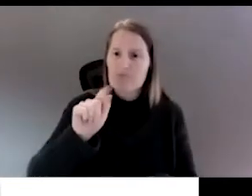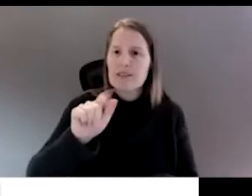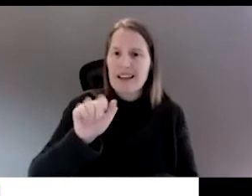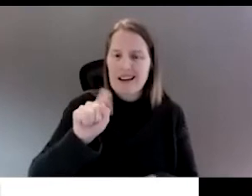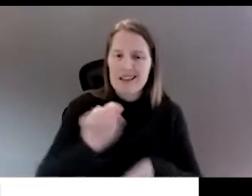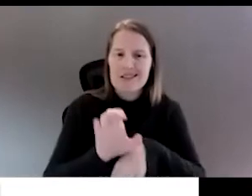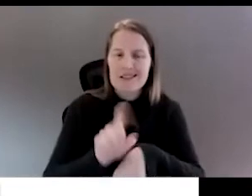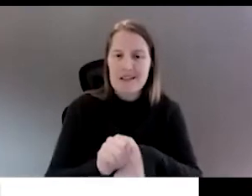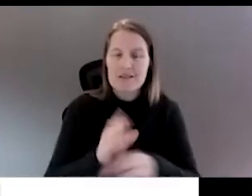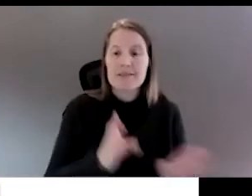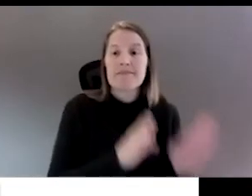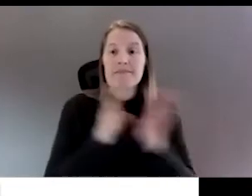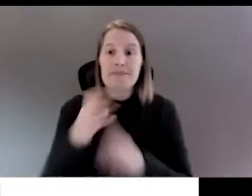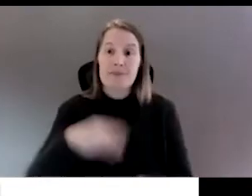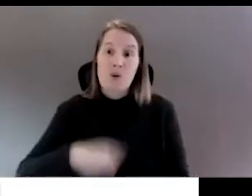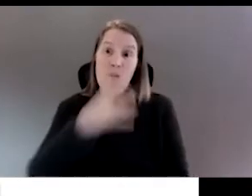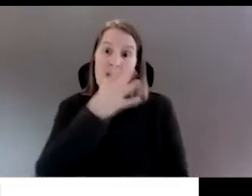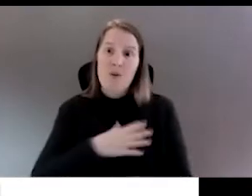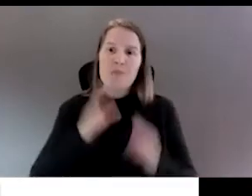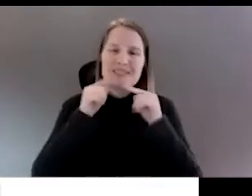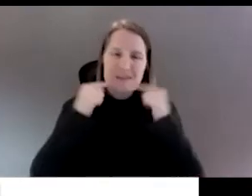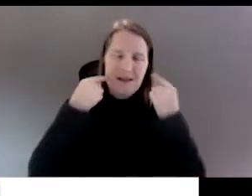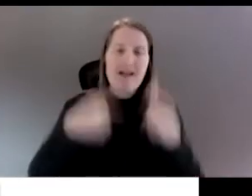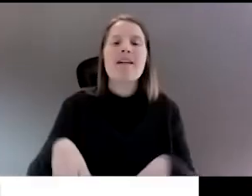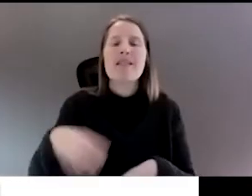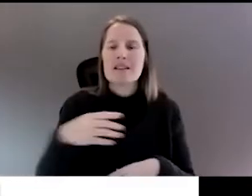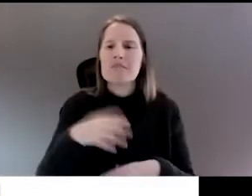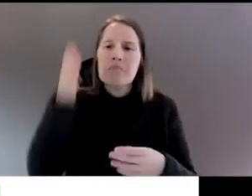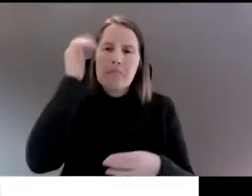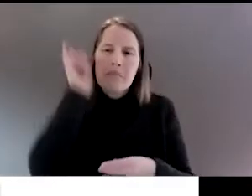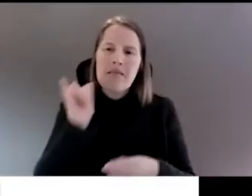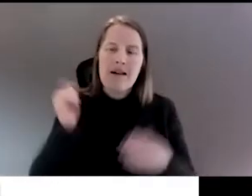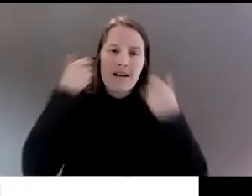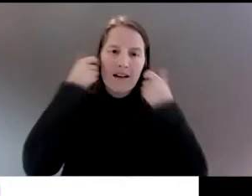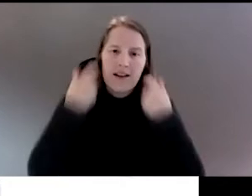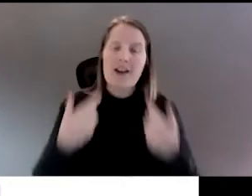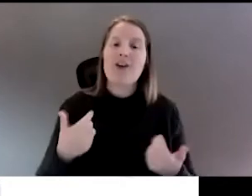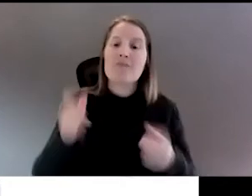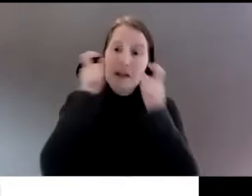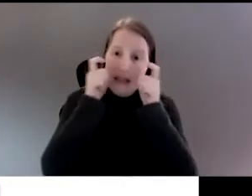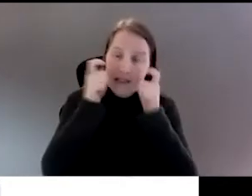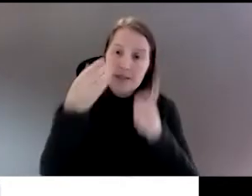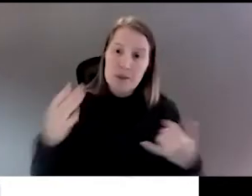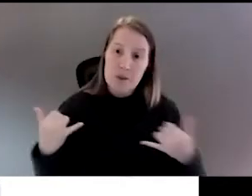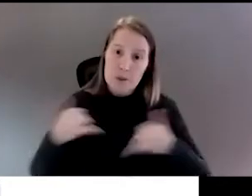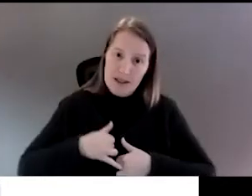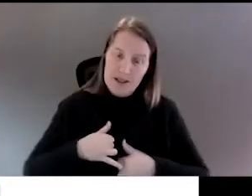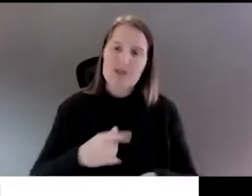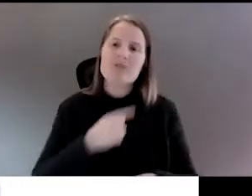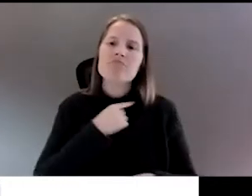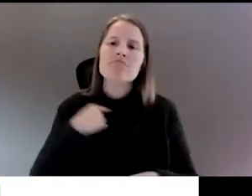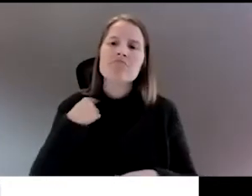hair. She's wearing glasses, a blue blazer, and a black necklace. Text: Georgina